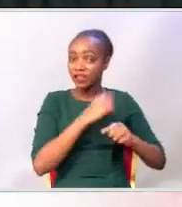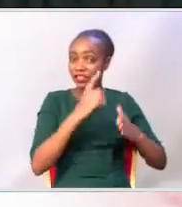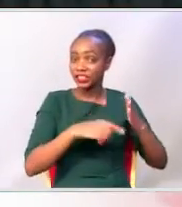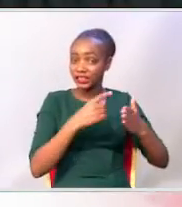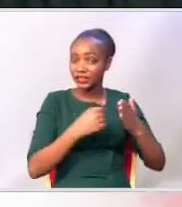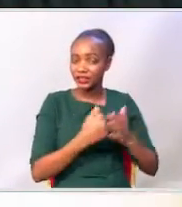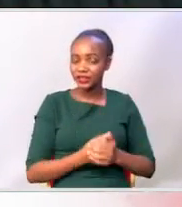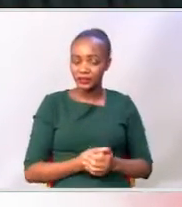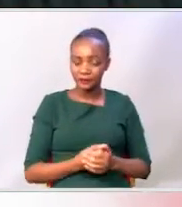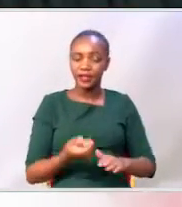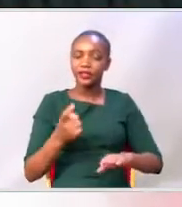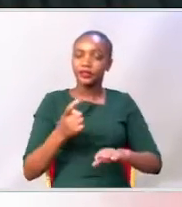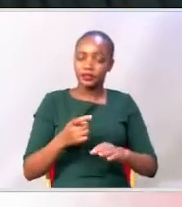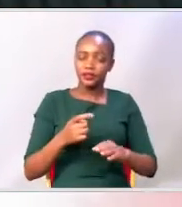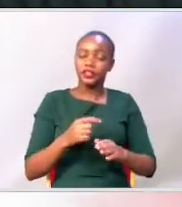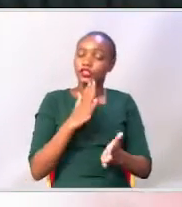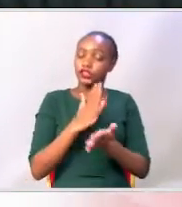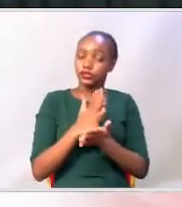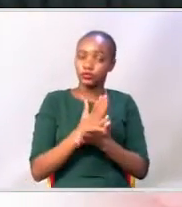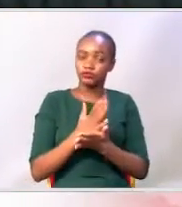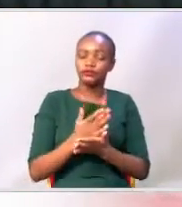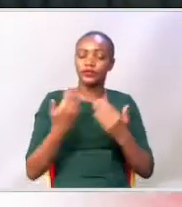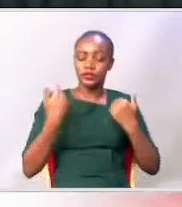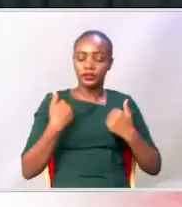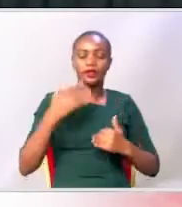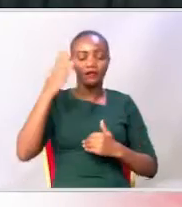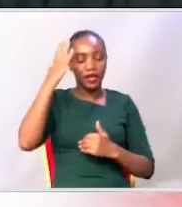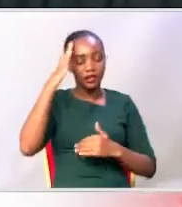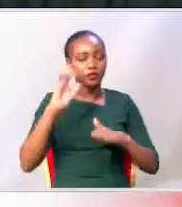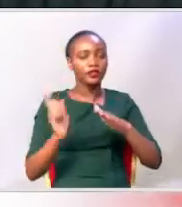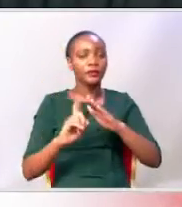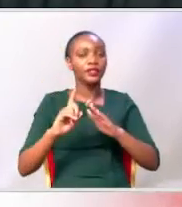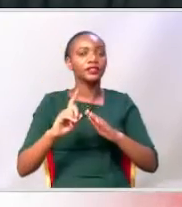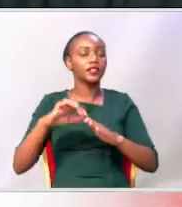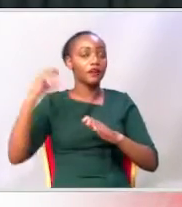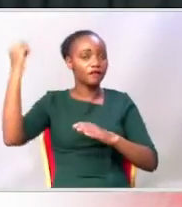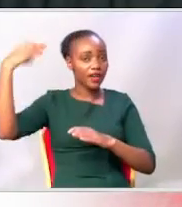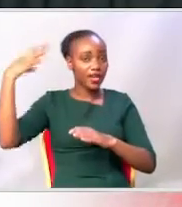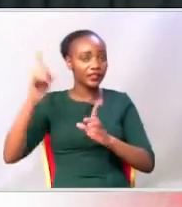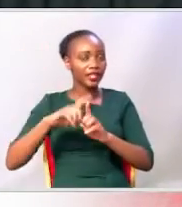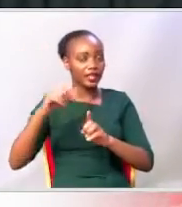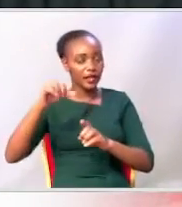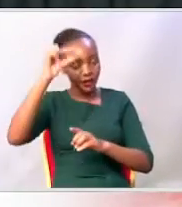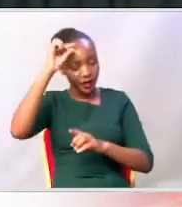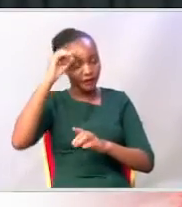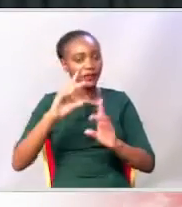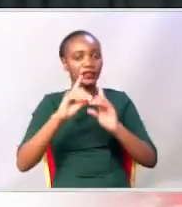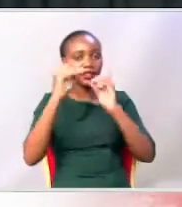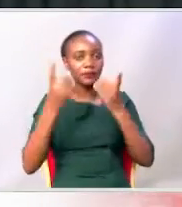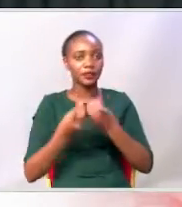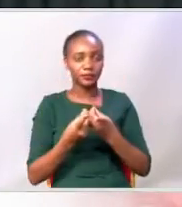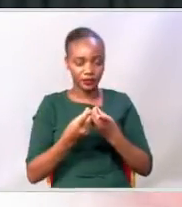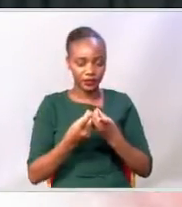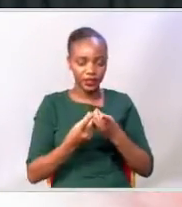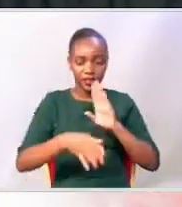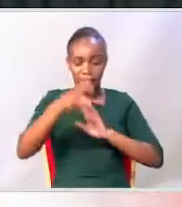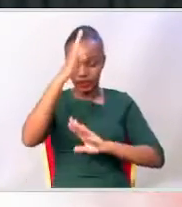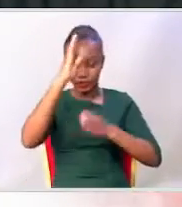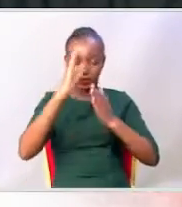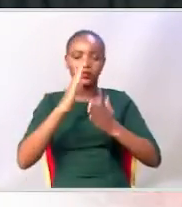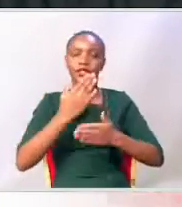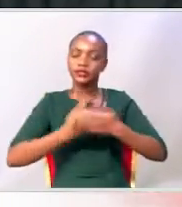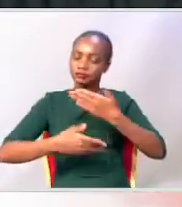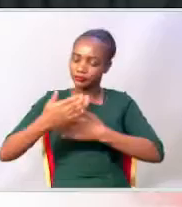of reduction in power bills, I note that the Ministry of Energy and other government departments have initiated